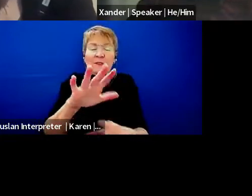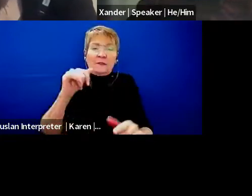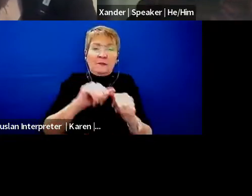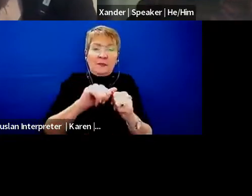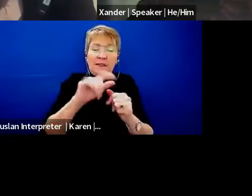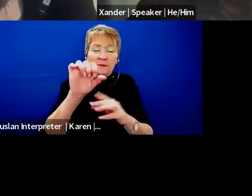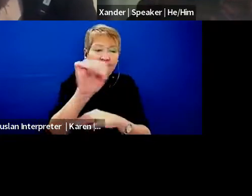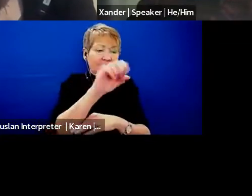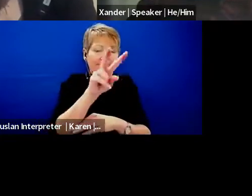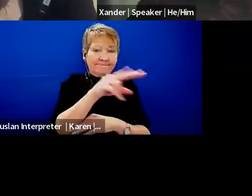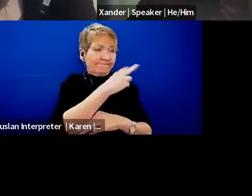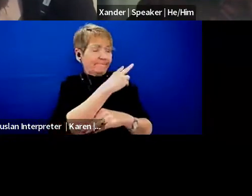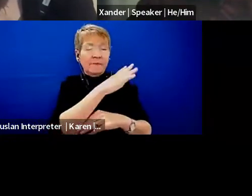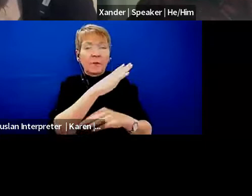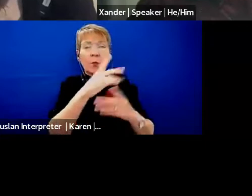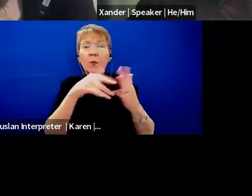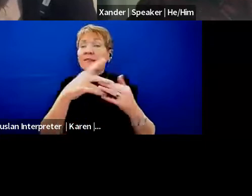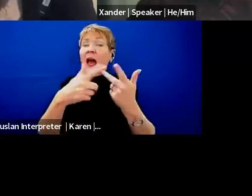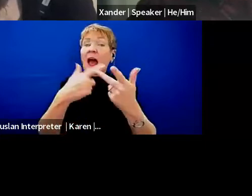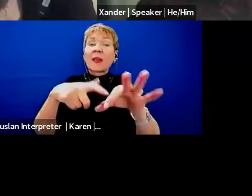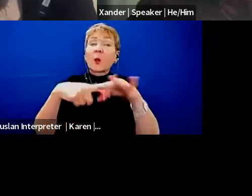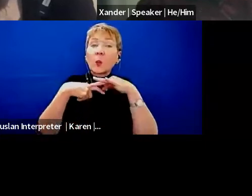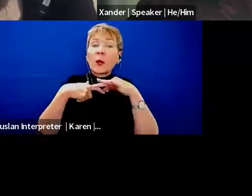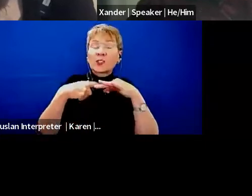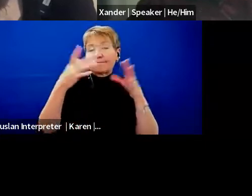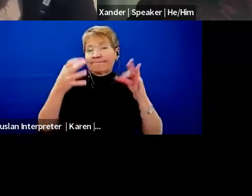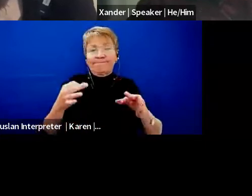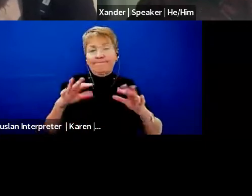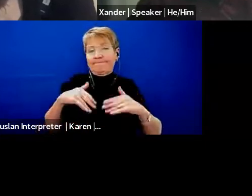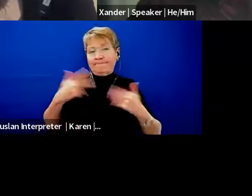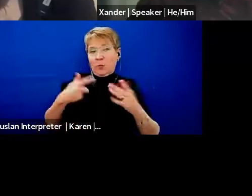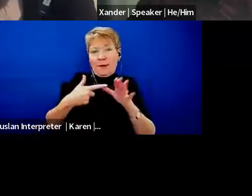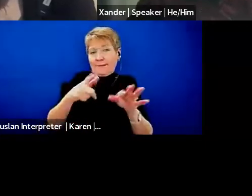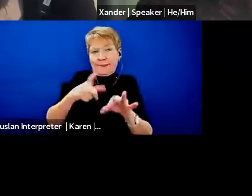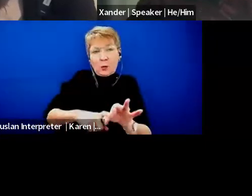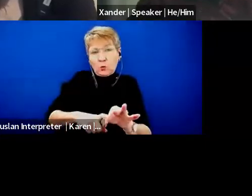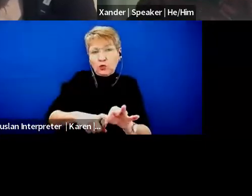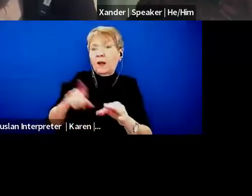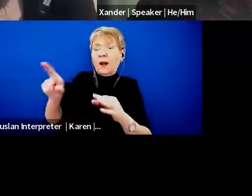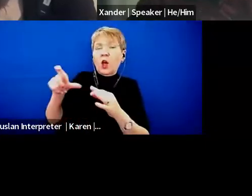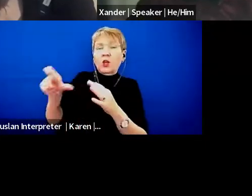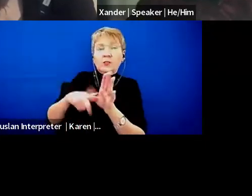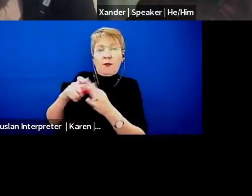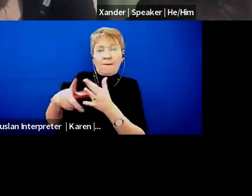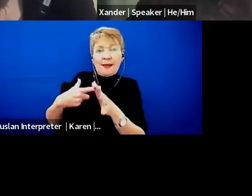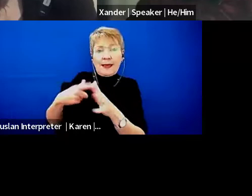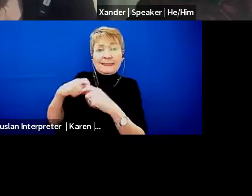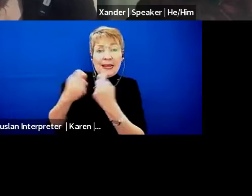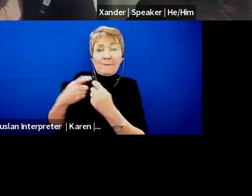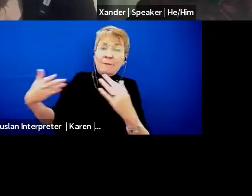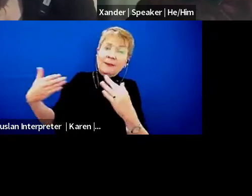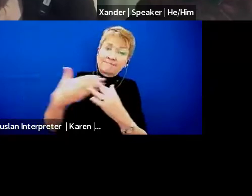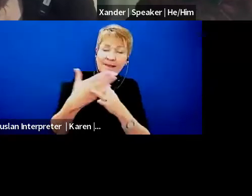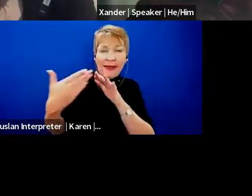answer a particular question posed, and the CYDA team might step in. This isn't cancelling your question or shutting it down.